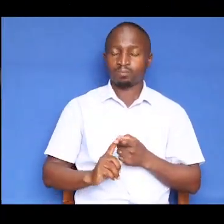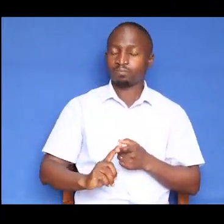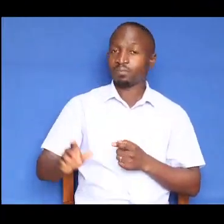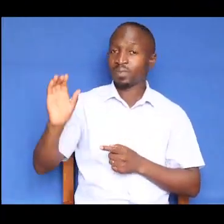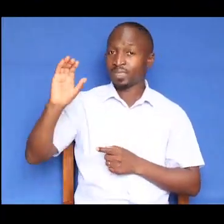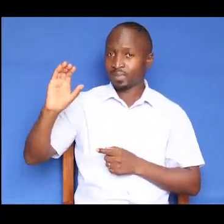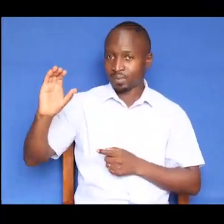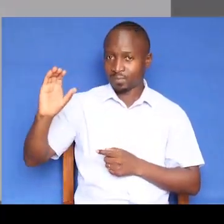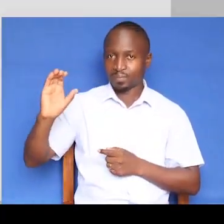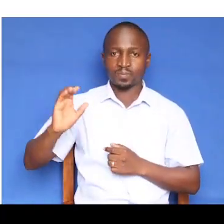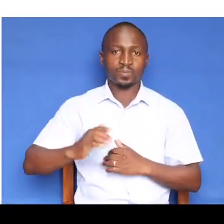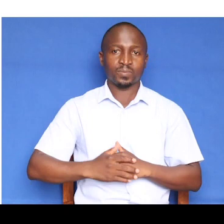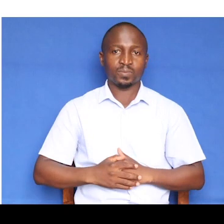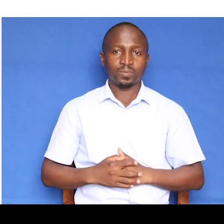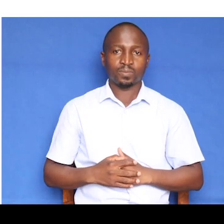to C.